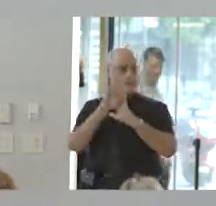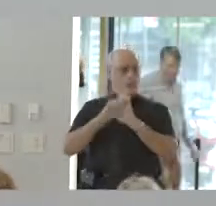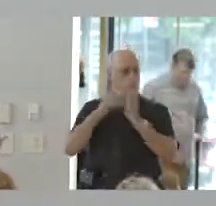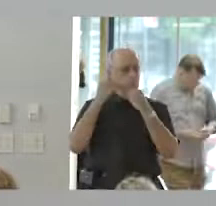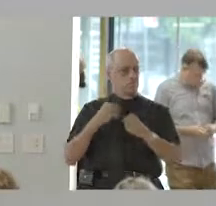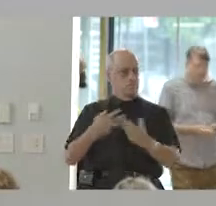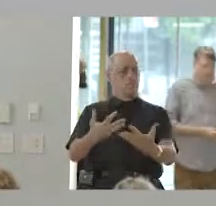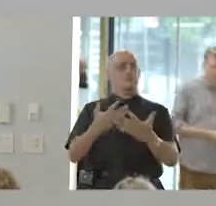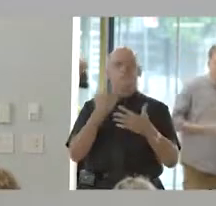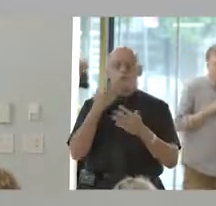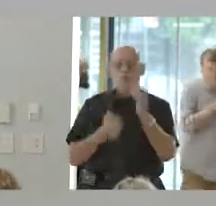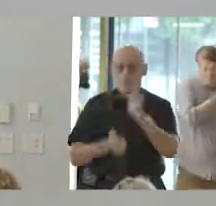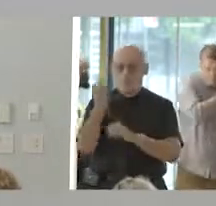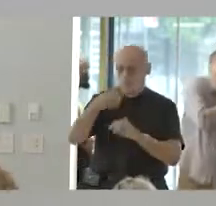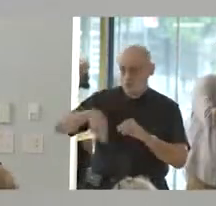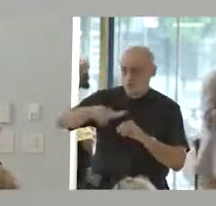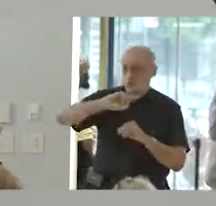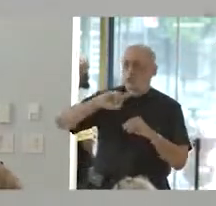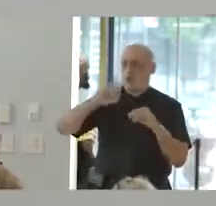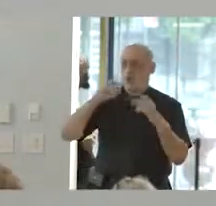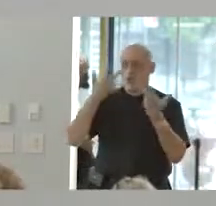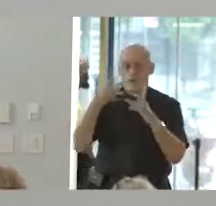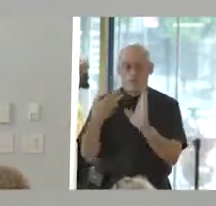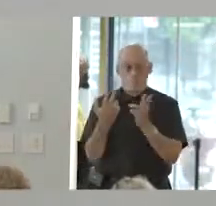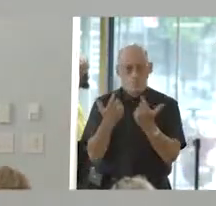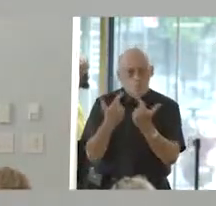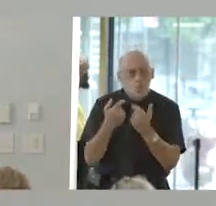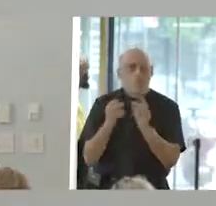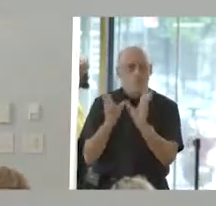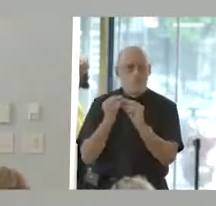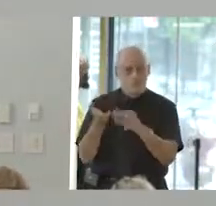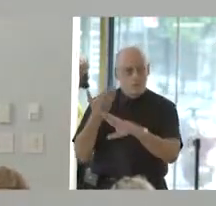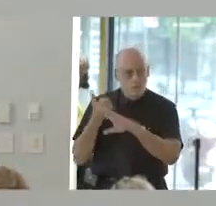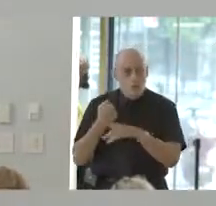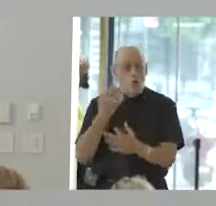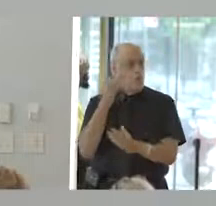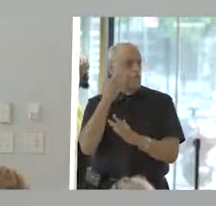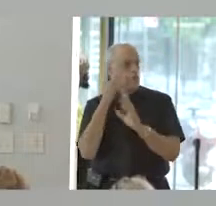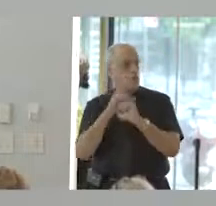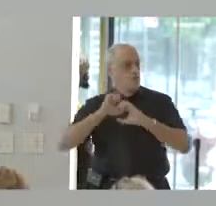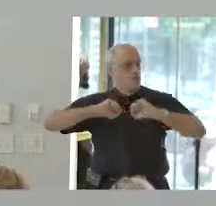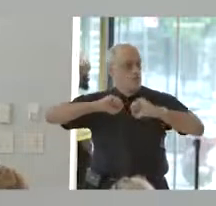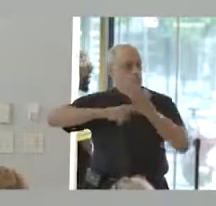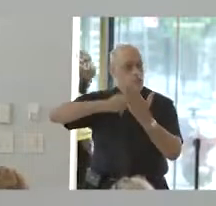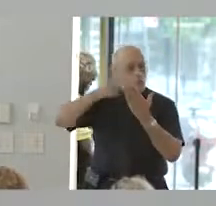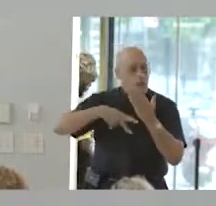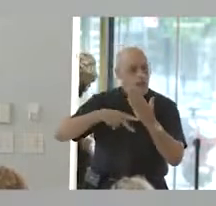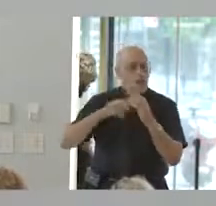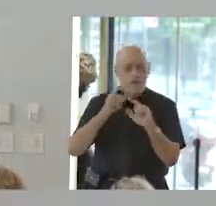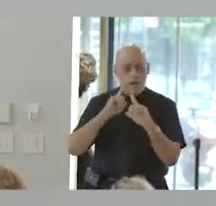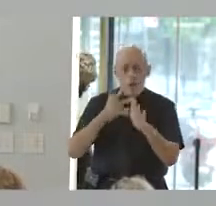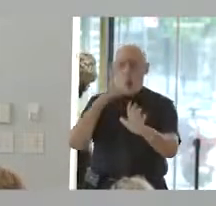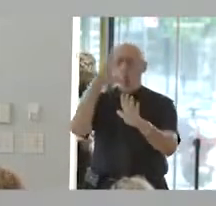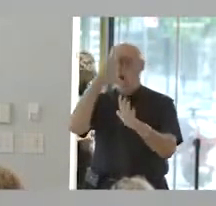most all of you have been to meetings before, or you're familiar with our resiliency program, but I don't want